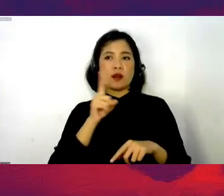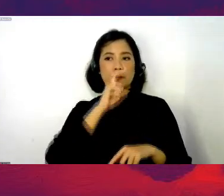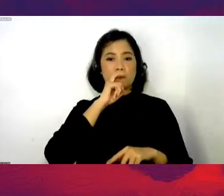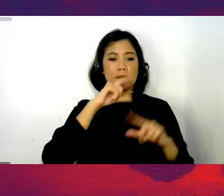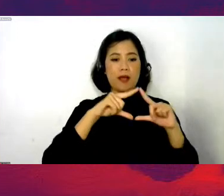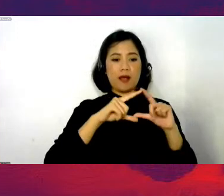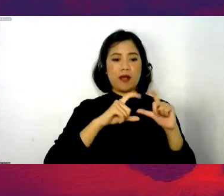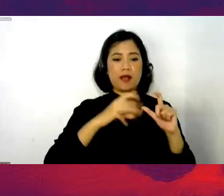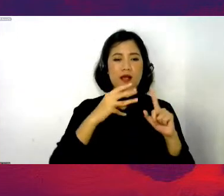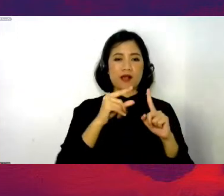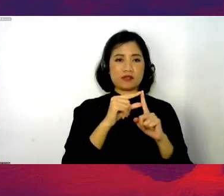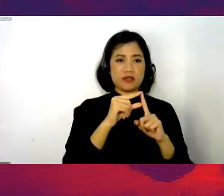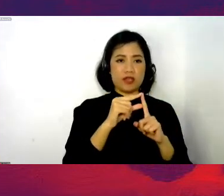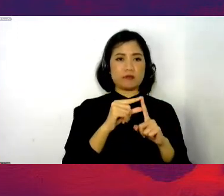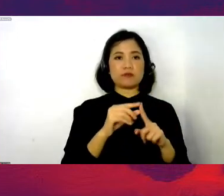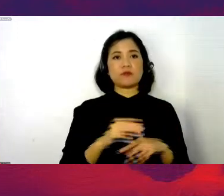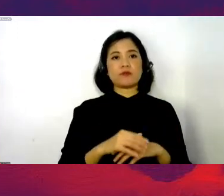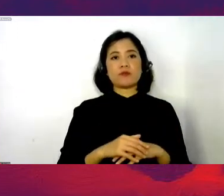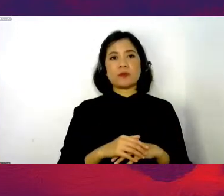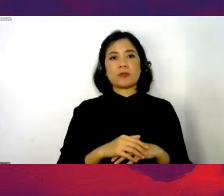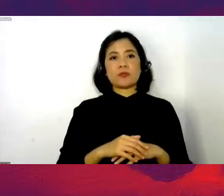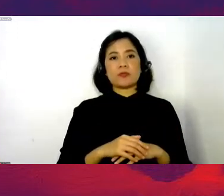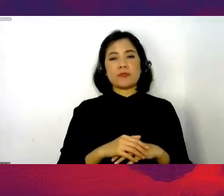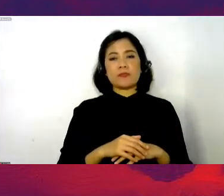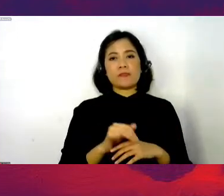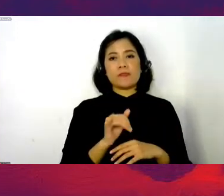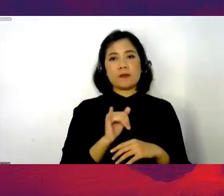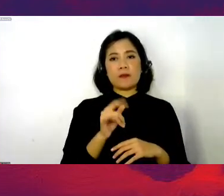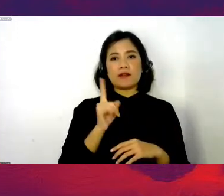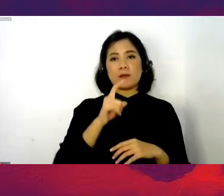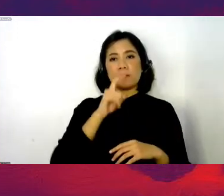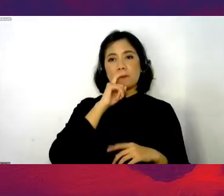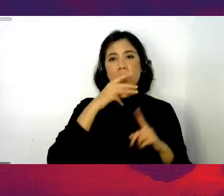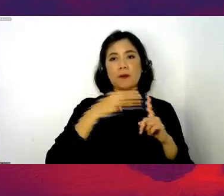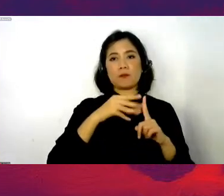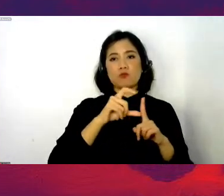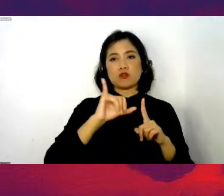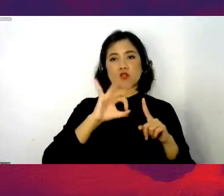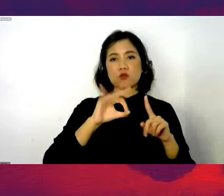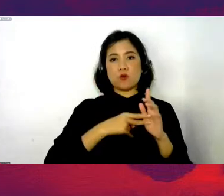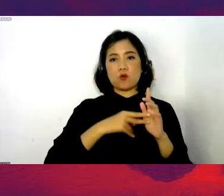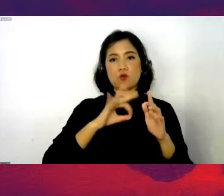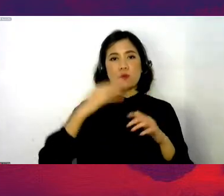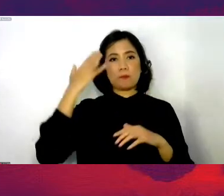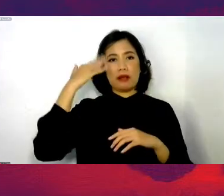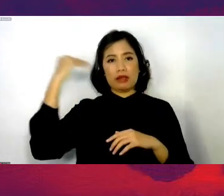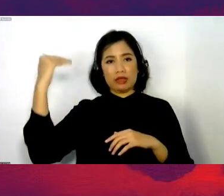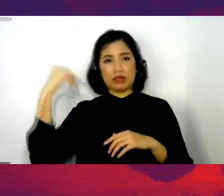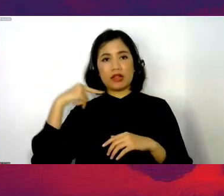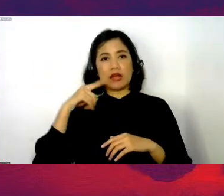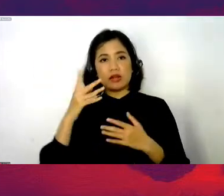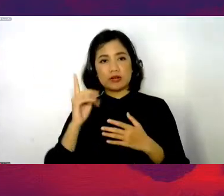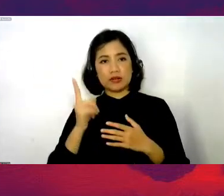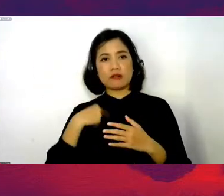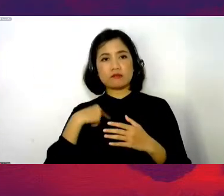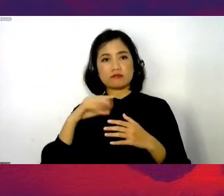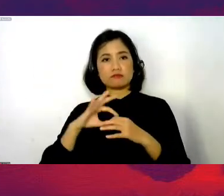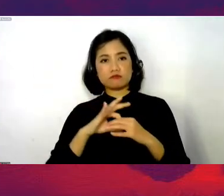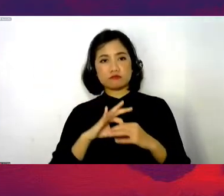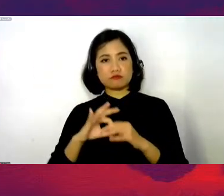some of the MPI dimension. We have the demography, we have education, we have employment, we